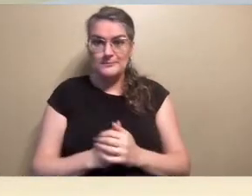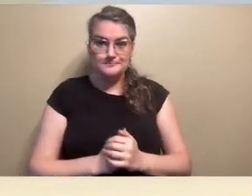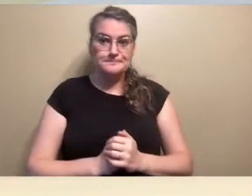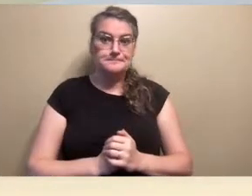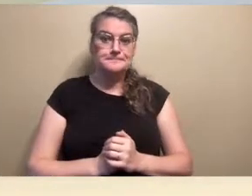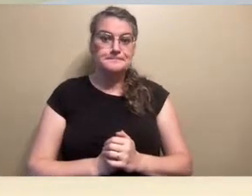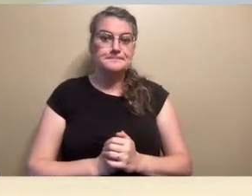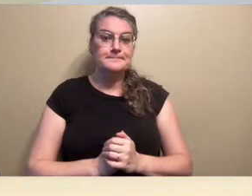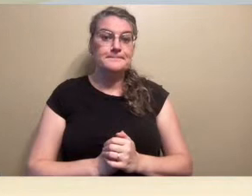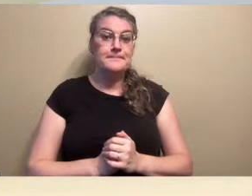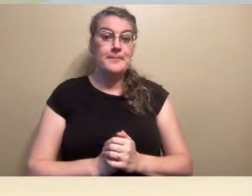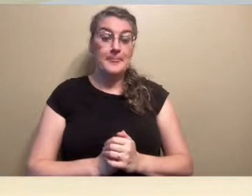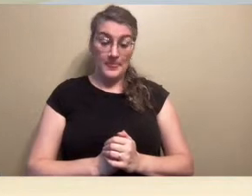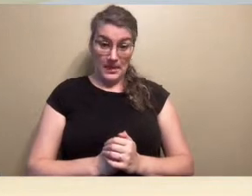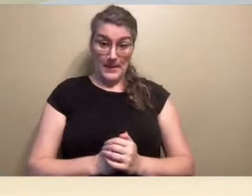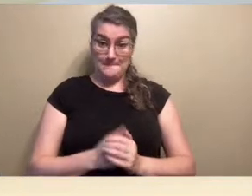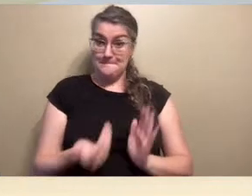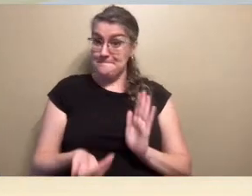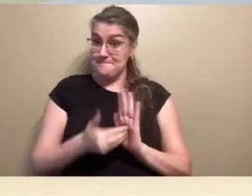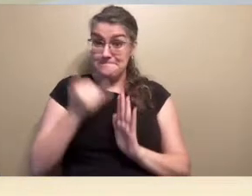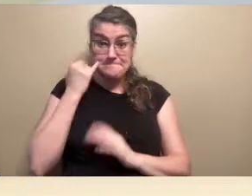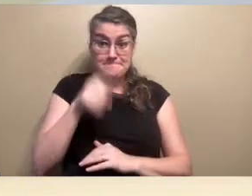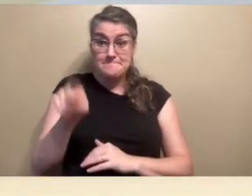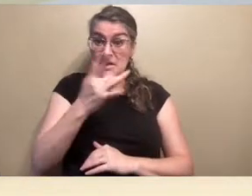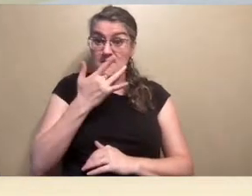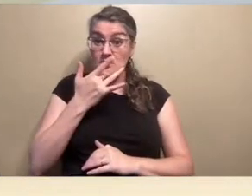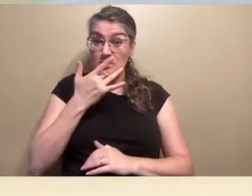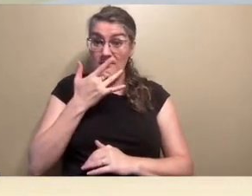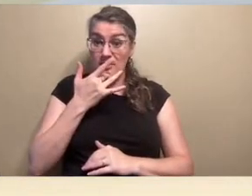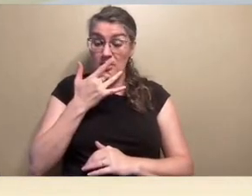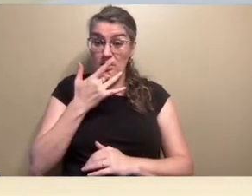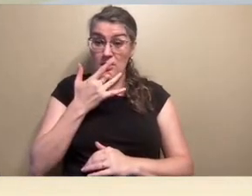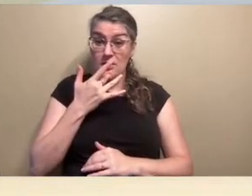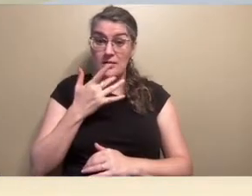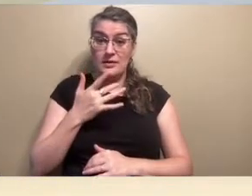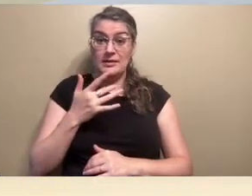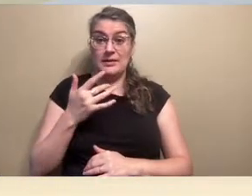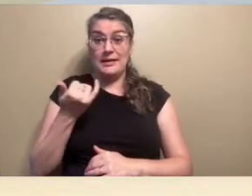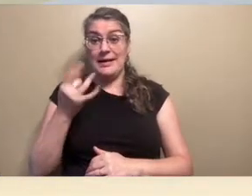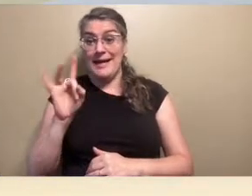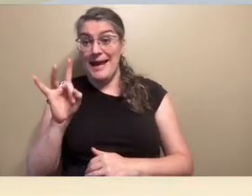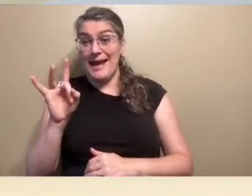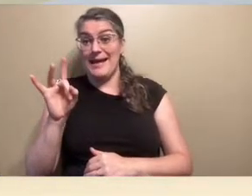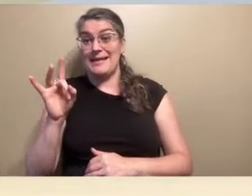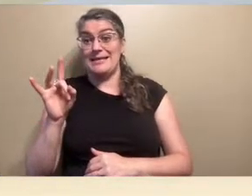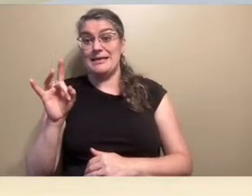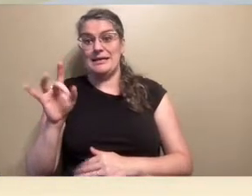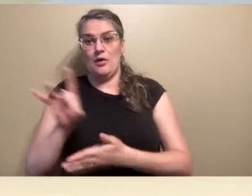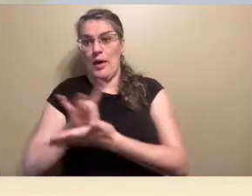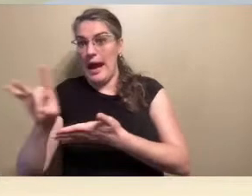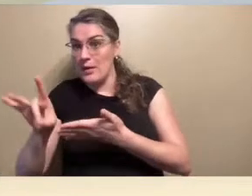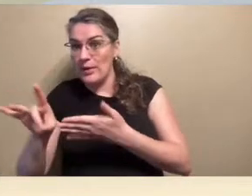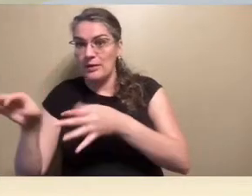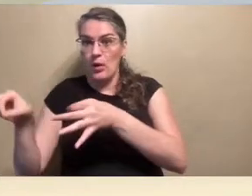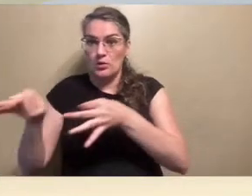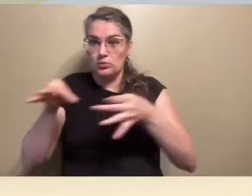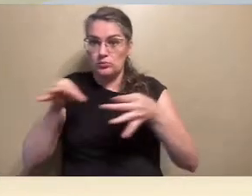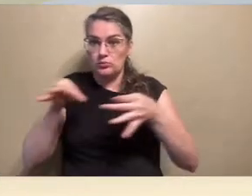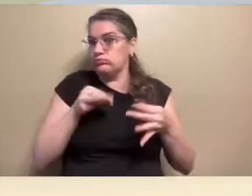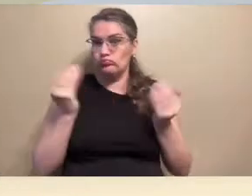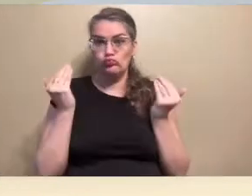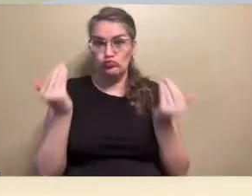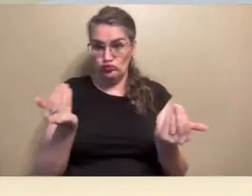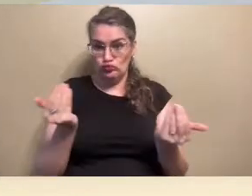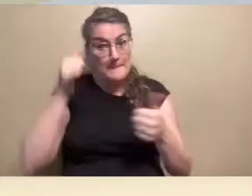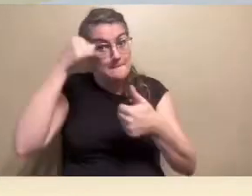wishes to move their appointment closer to the 6-week interval can do so using the online booking system. Please do not forget to cancel